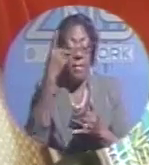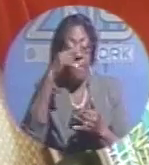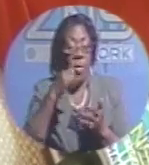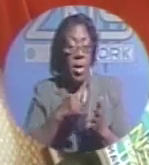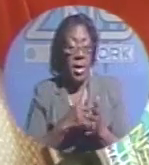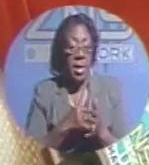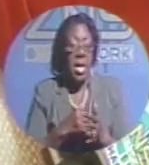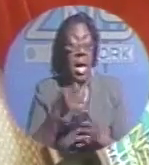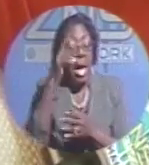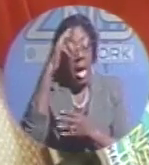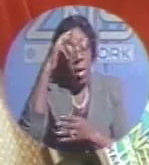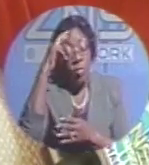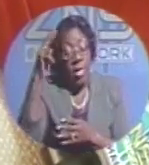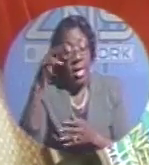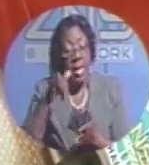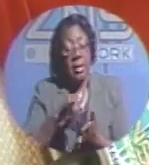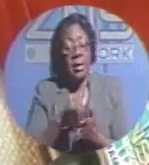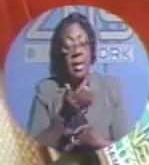realized that